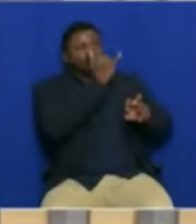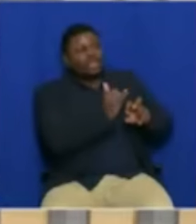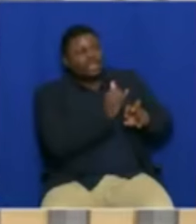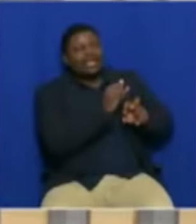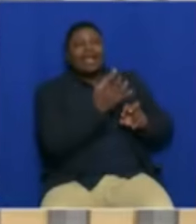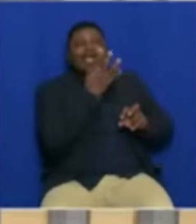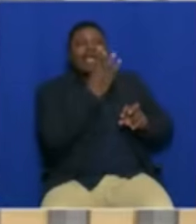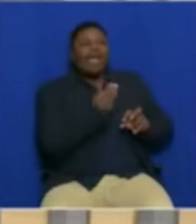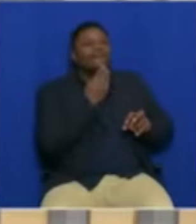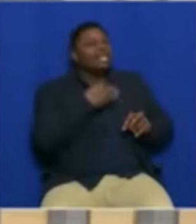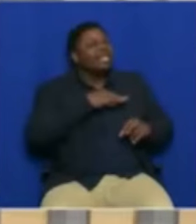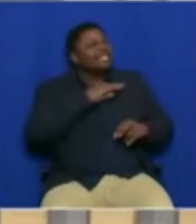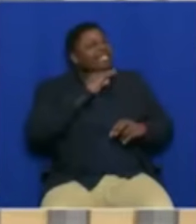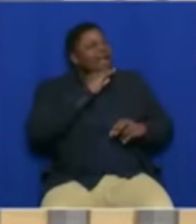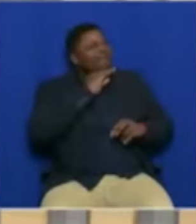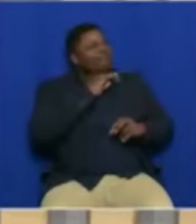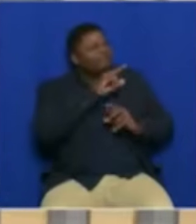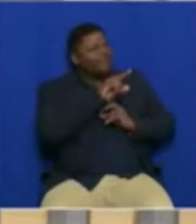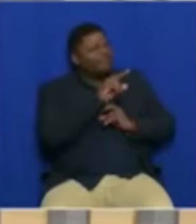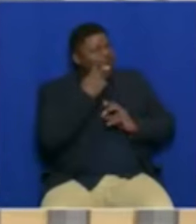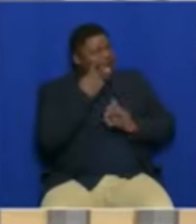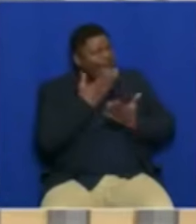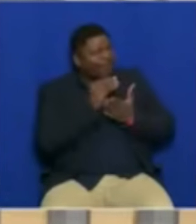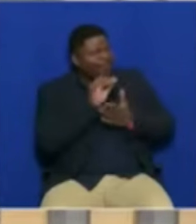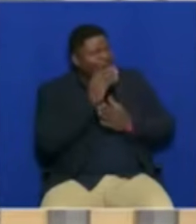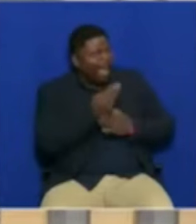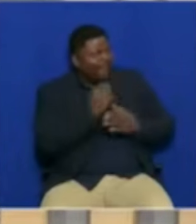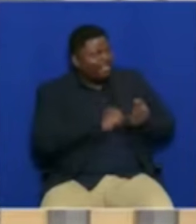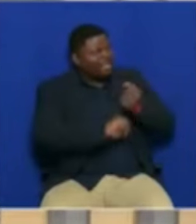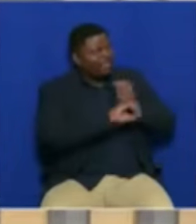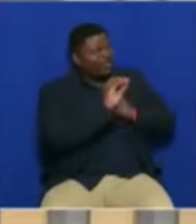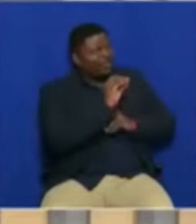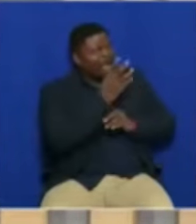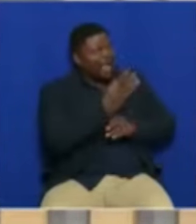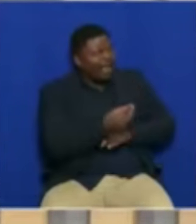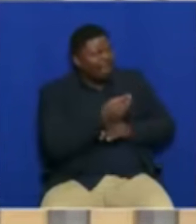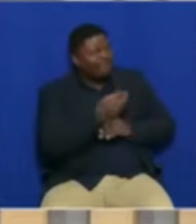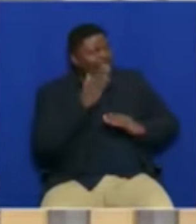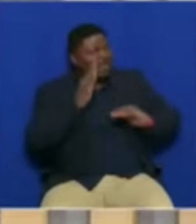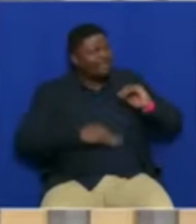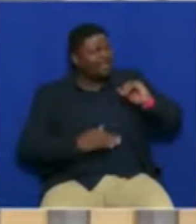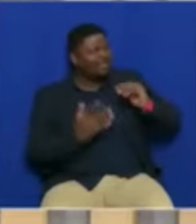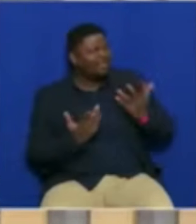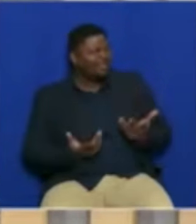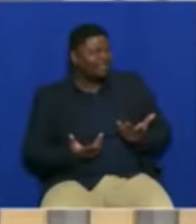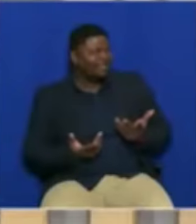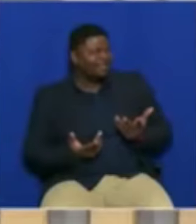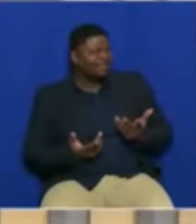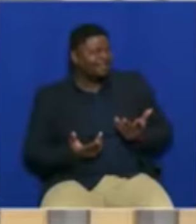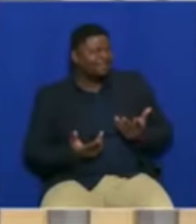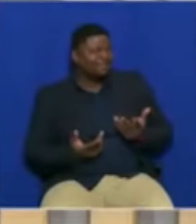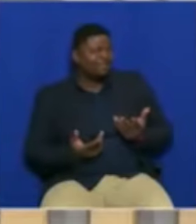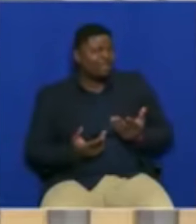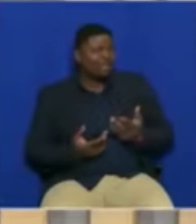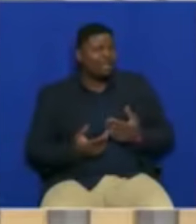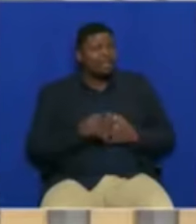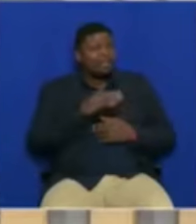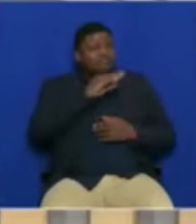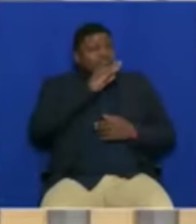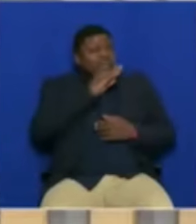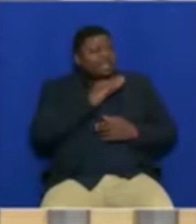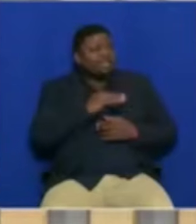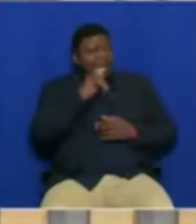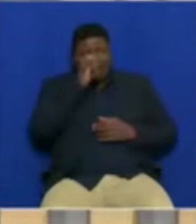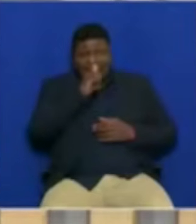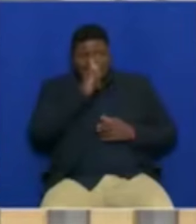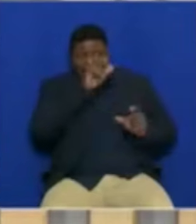to support, the first person, is there enough? The suspect is identified. Is there enough evidence